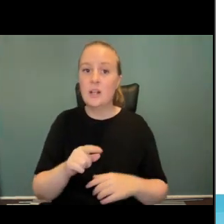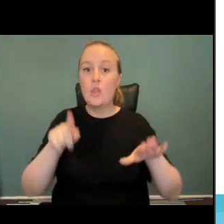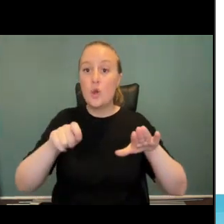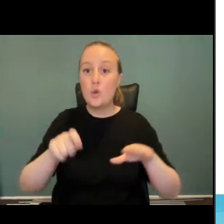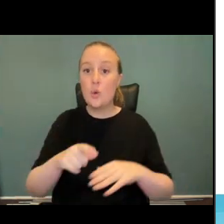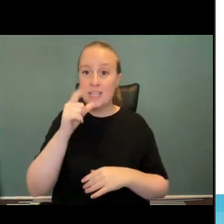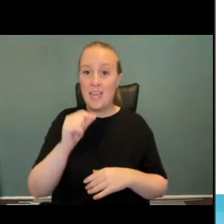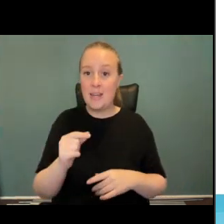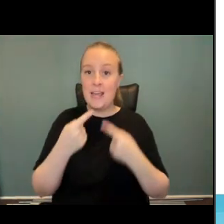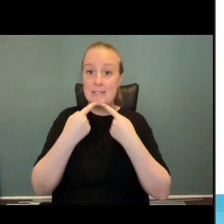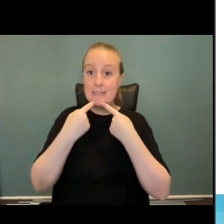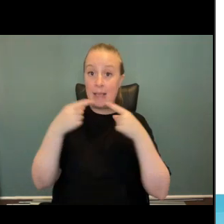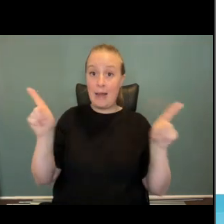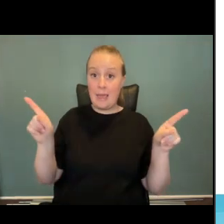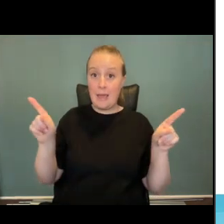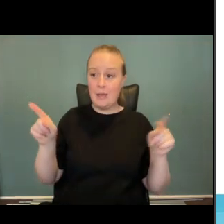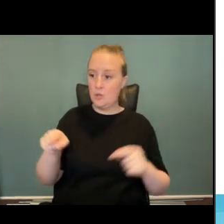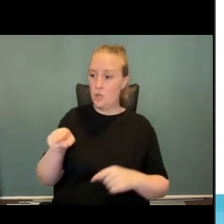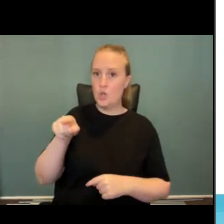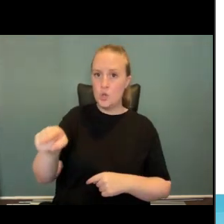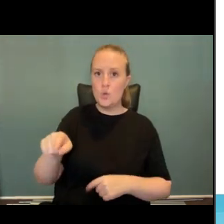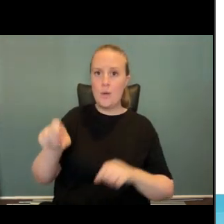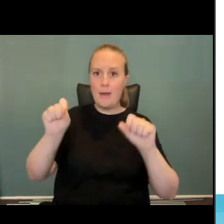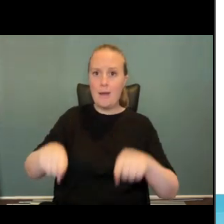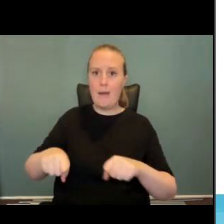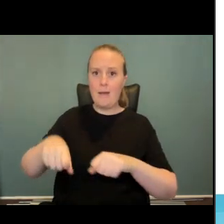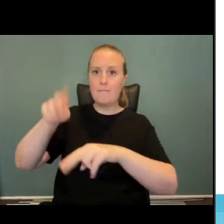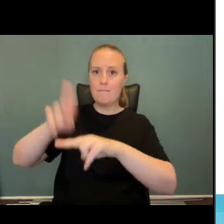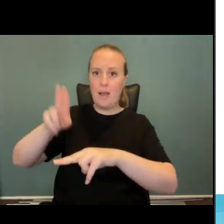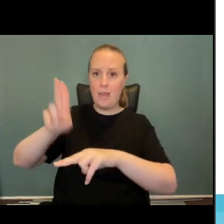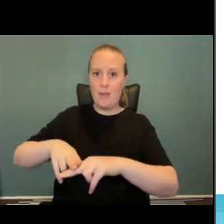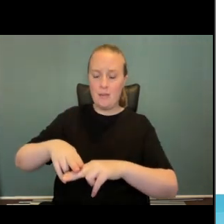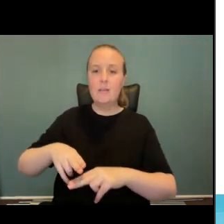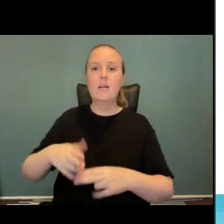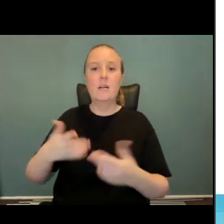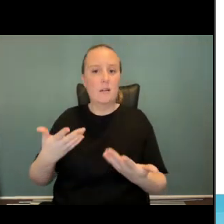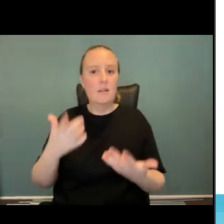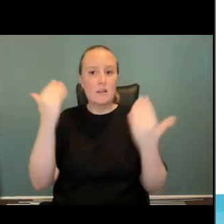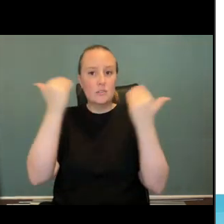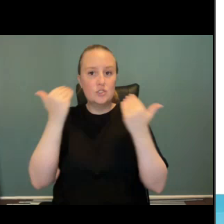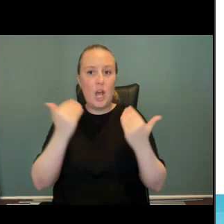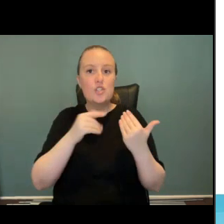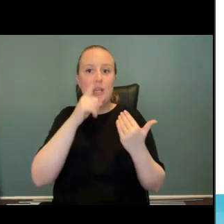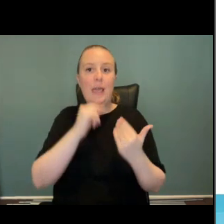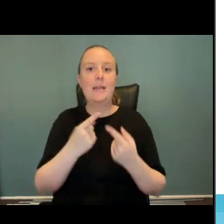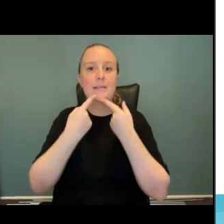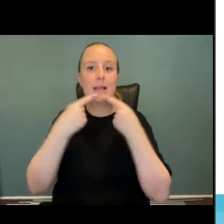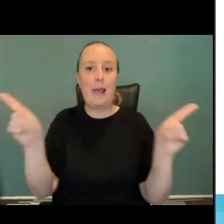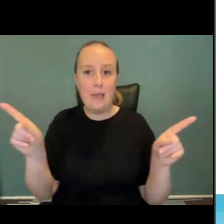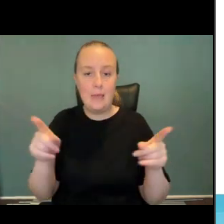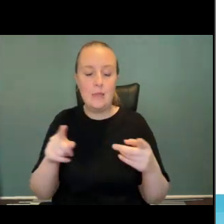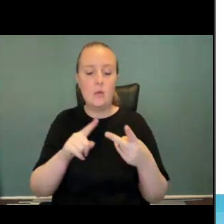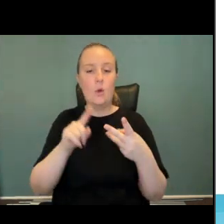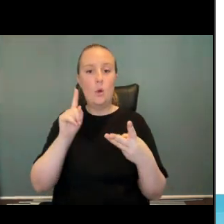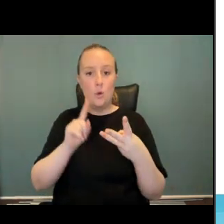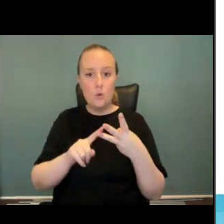So Maury Povich, but in a black robe from the bench. And then obviously a signed order confirming